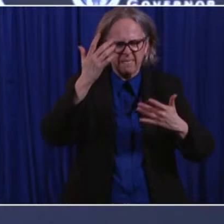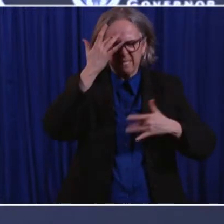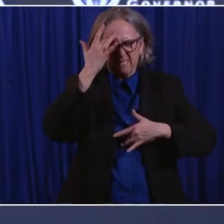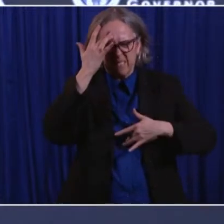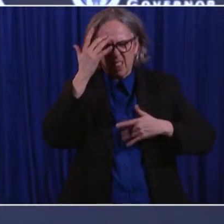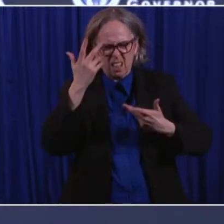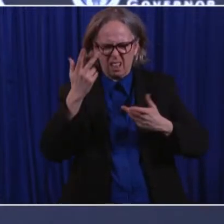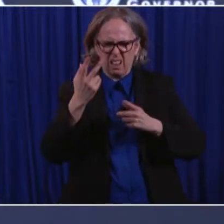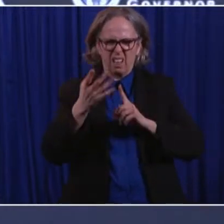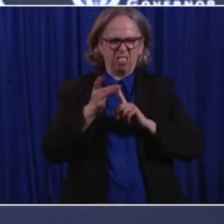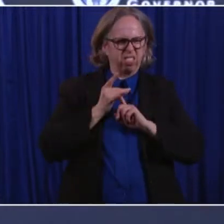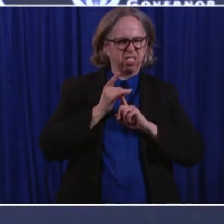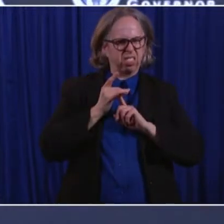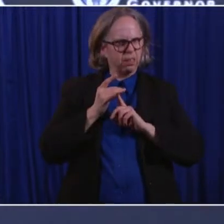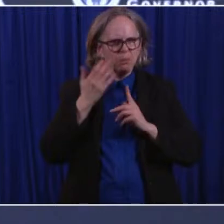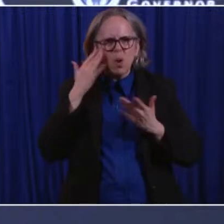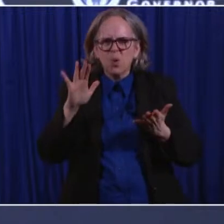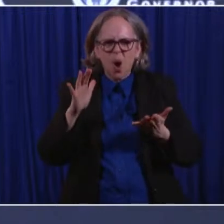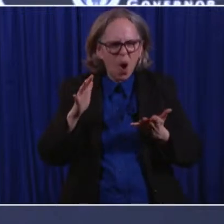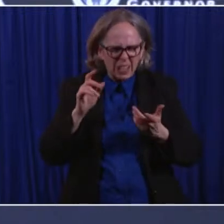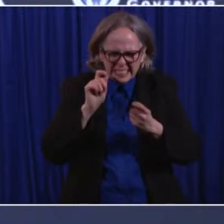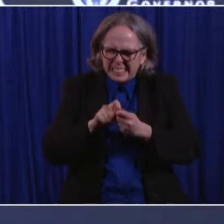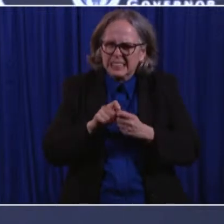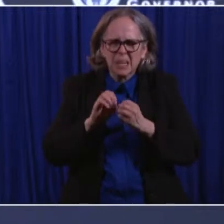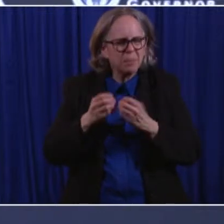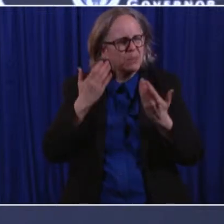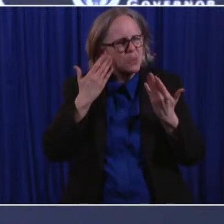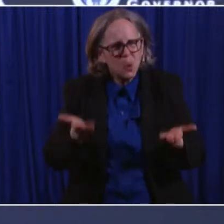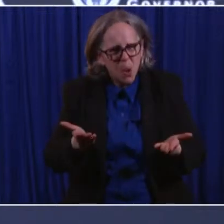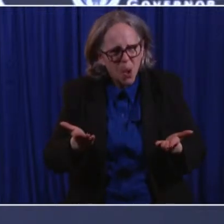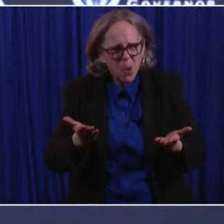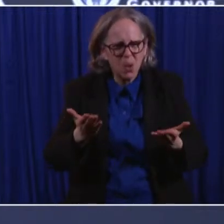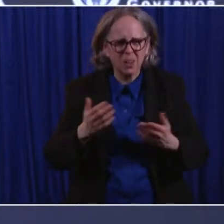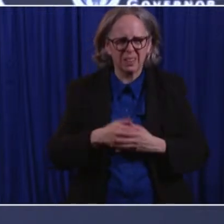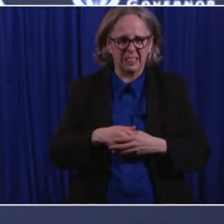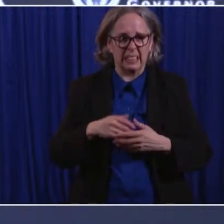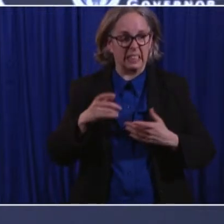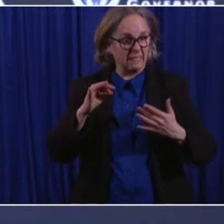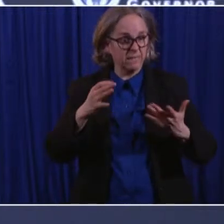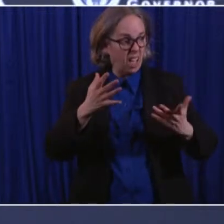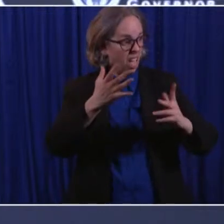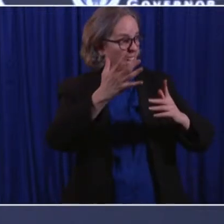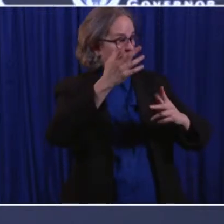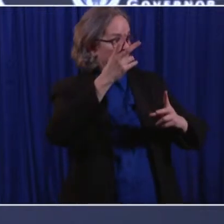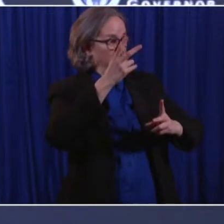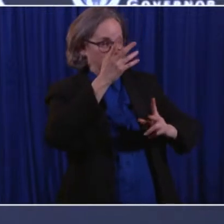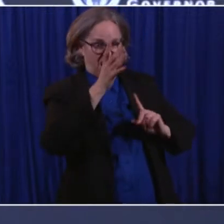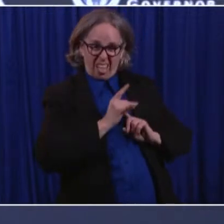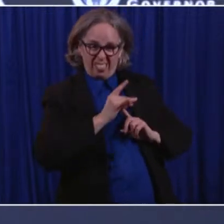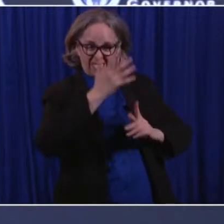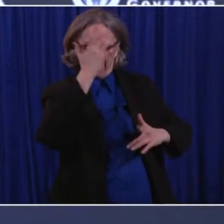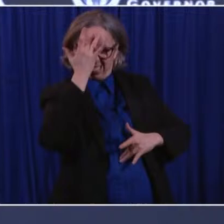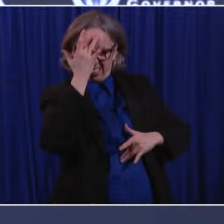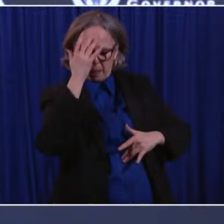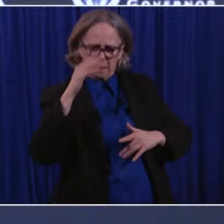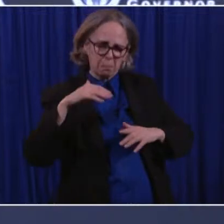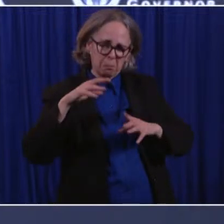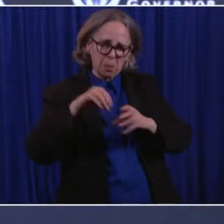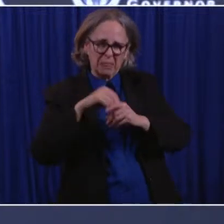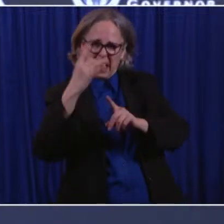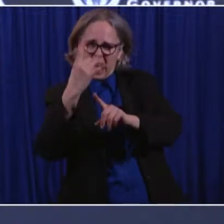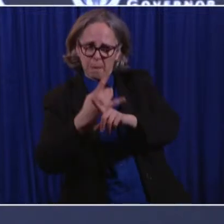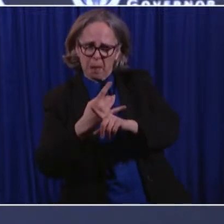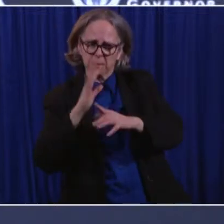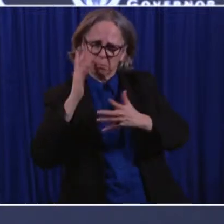least for 8 months, there's significant immunity. So some estimates have had us from 20 to 30% of